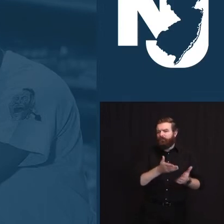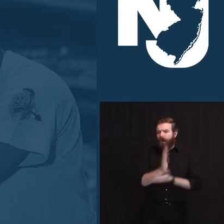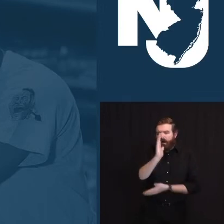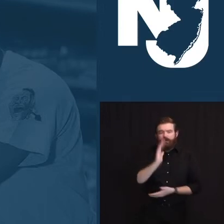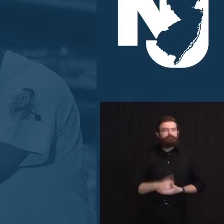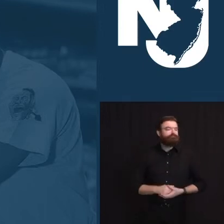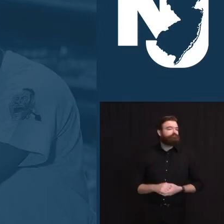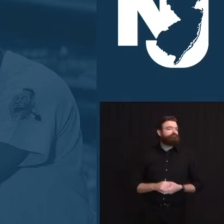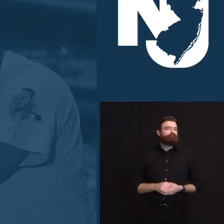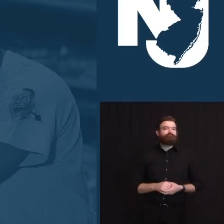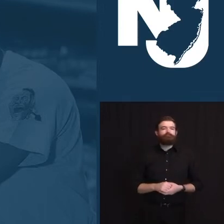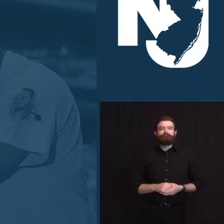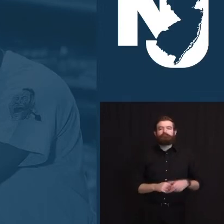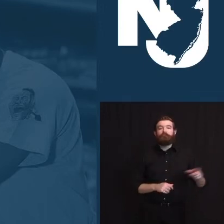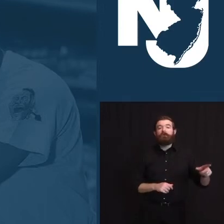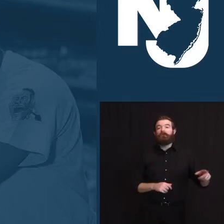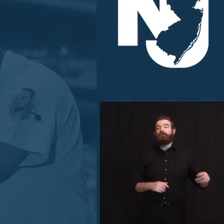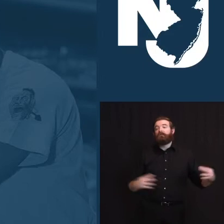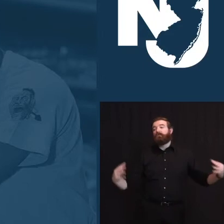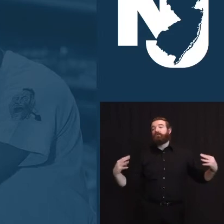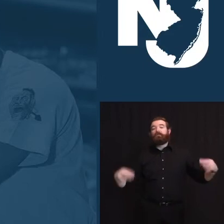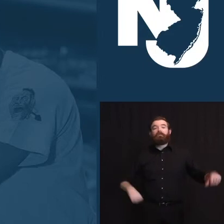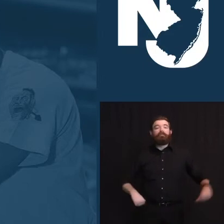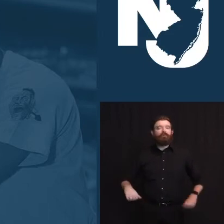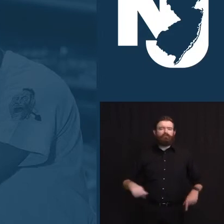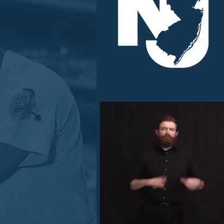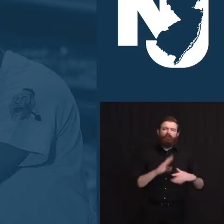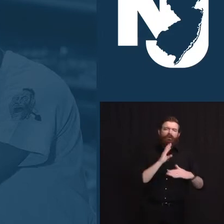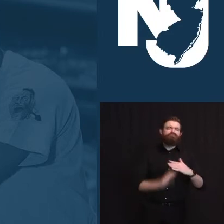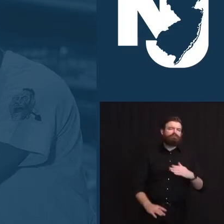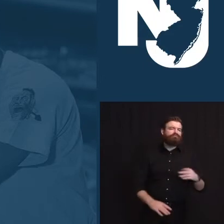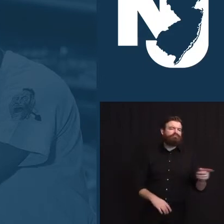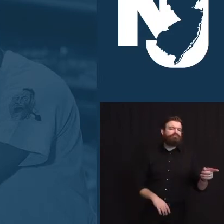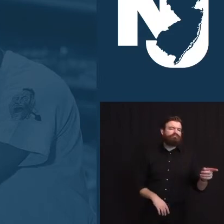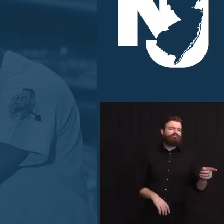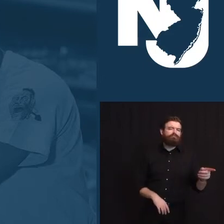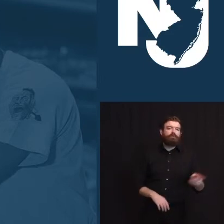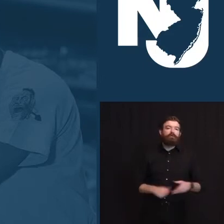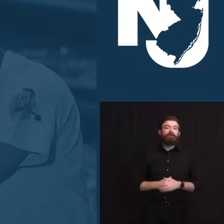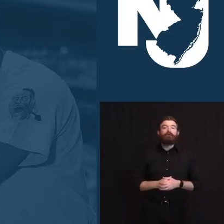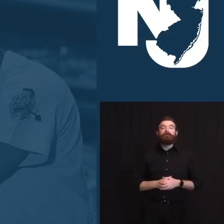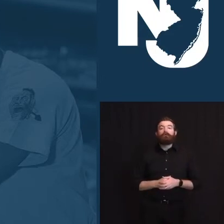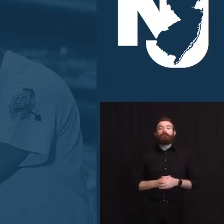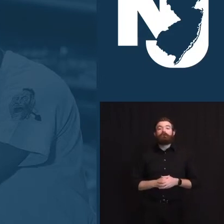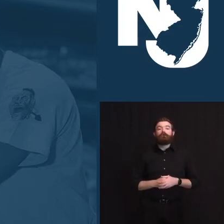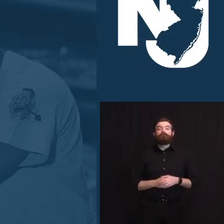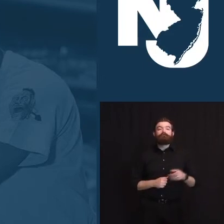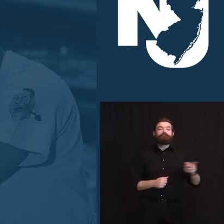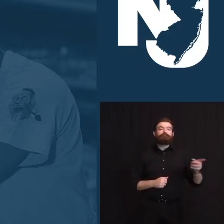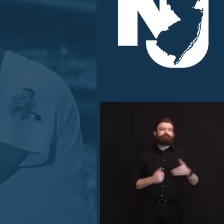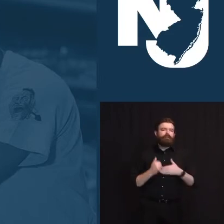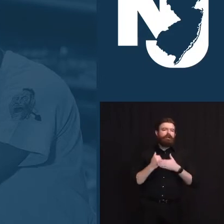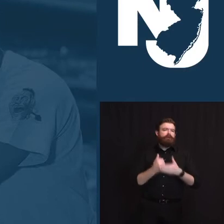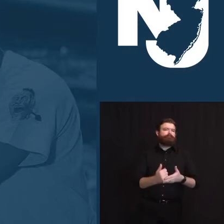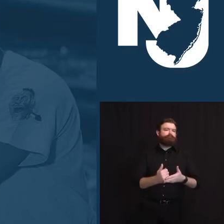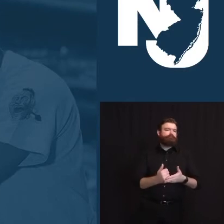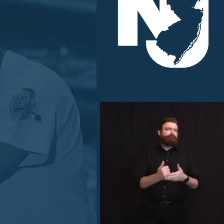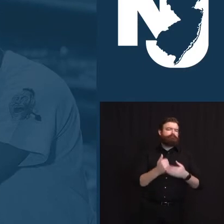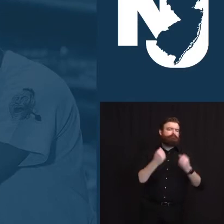without bravado broke down barriers. He would spend many of his later years working on charitable endeavors to provide scholarships and